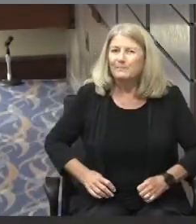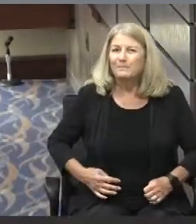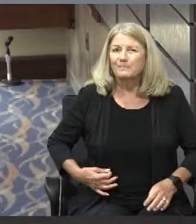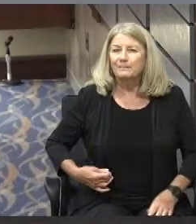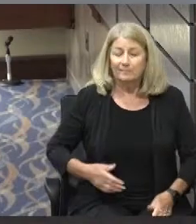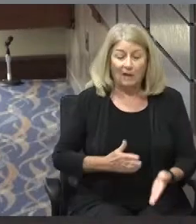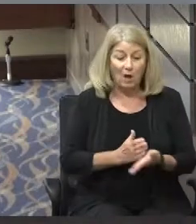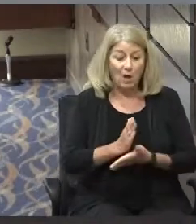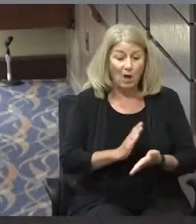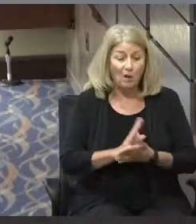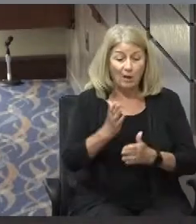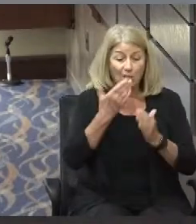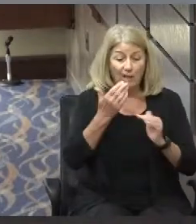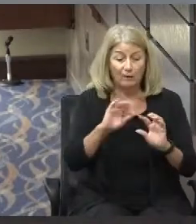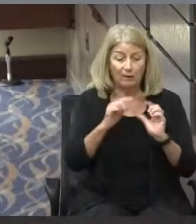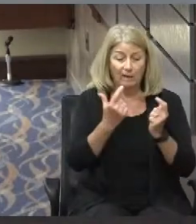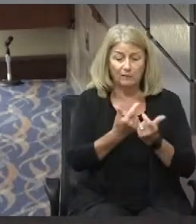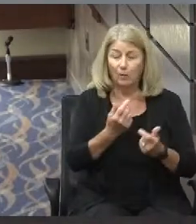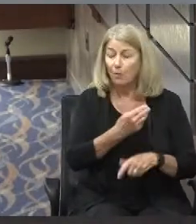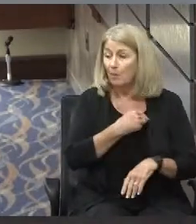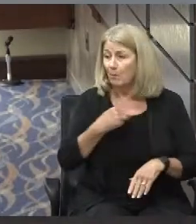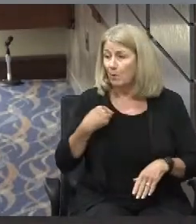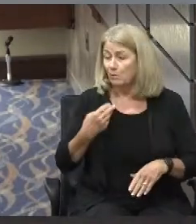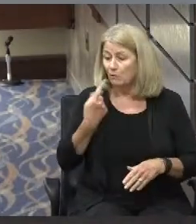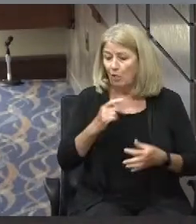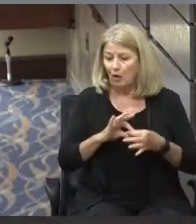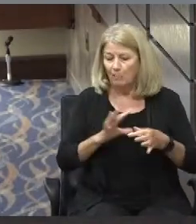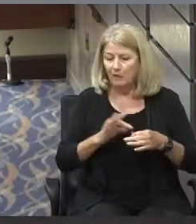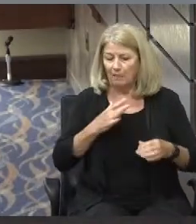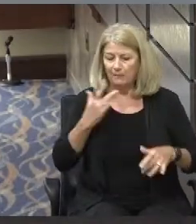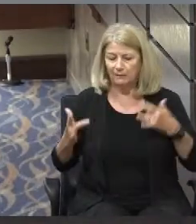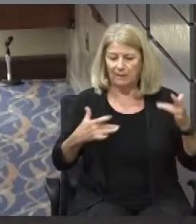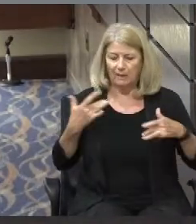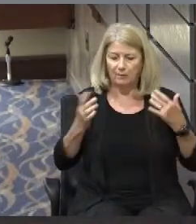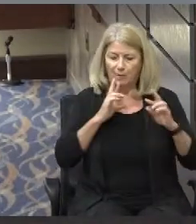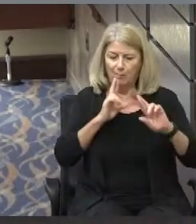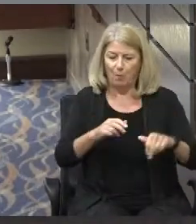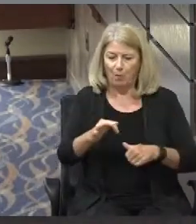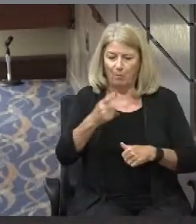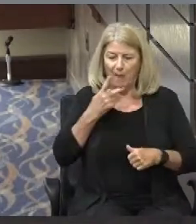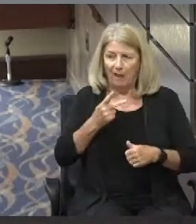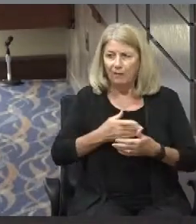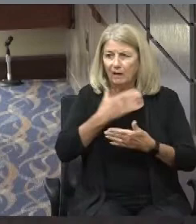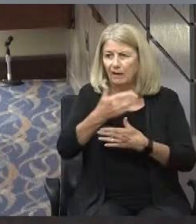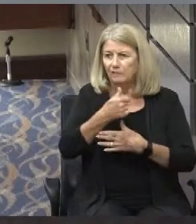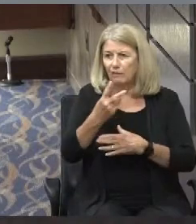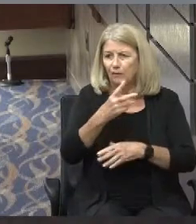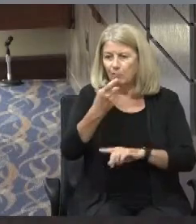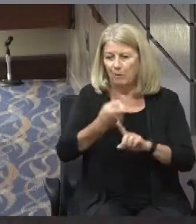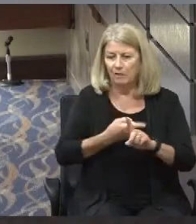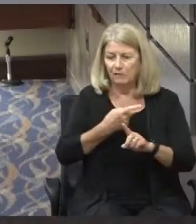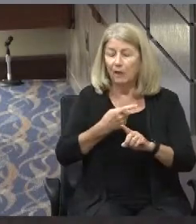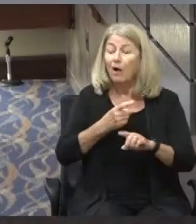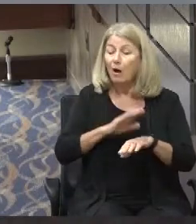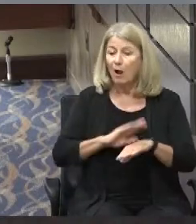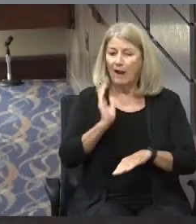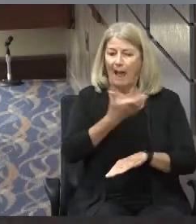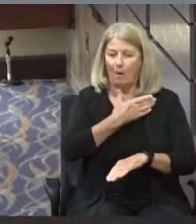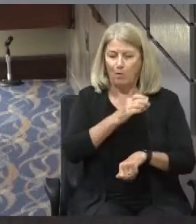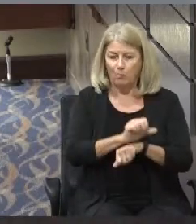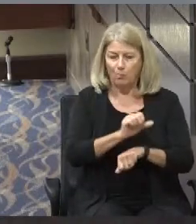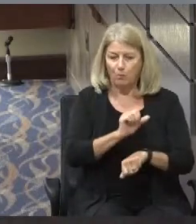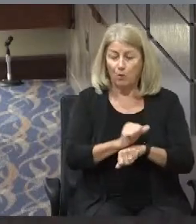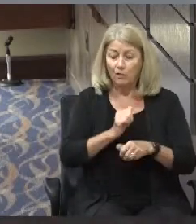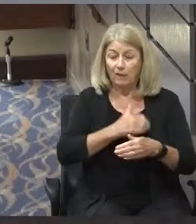All right, thanks, Council, for those comments. I'm excited to report back here in the next few months on that work. Our next